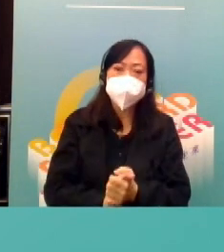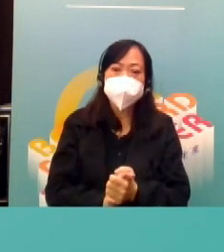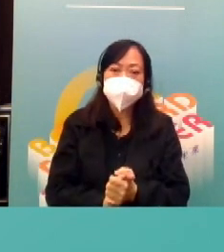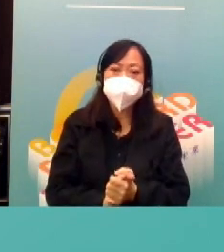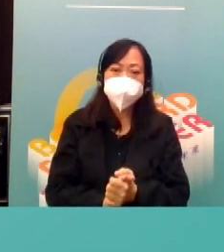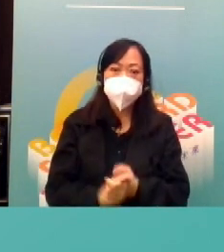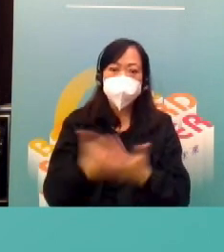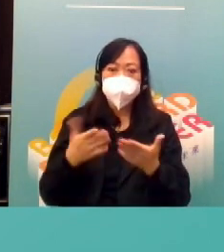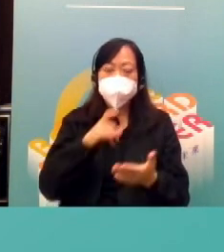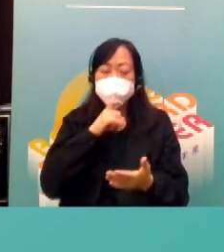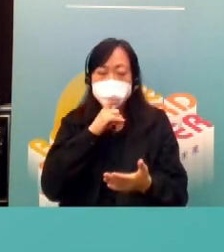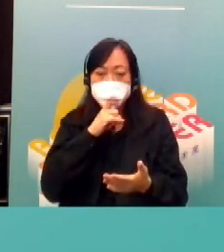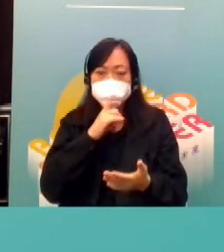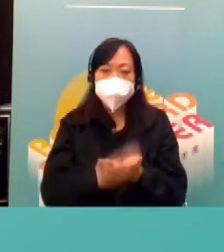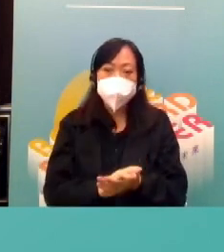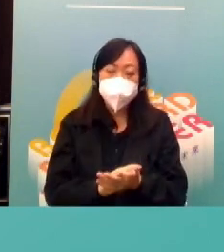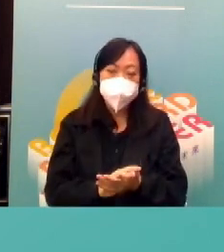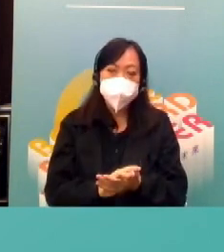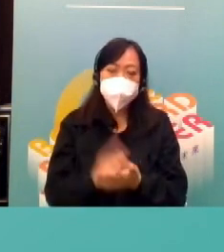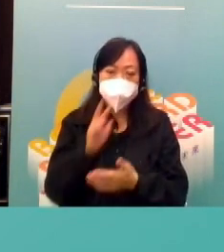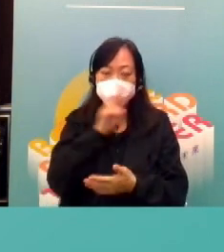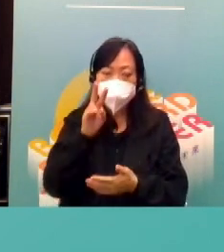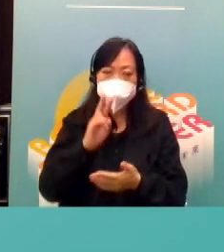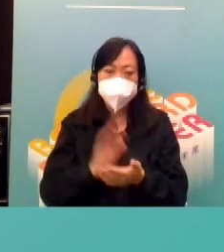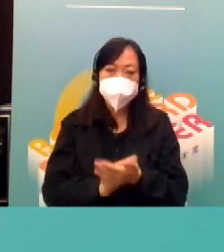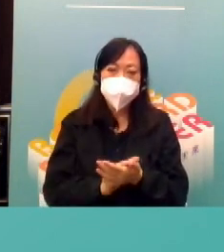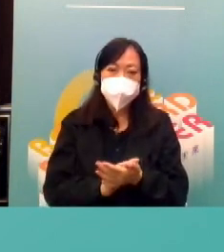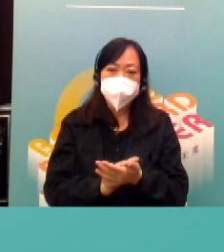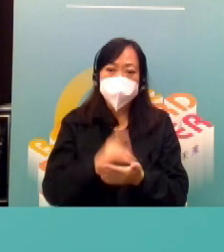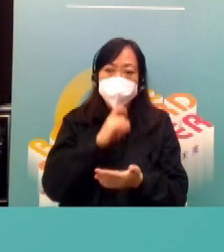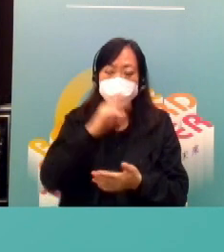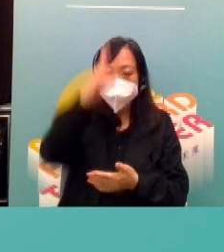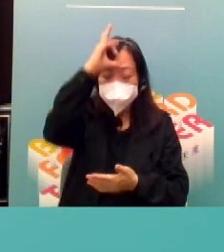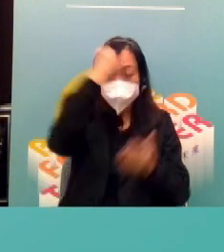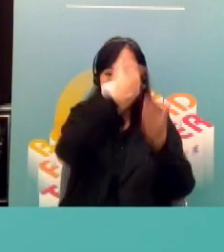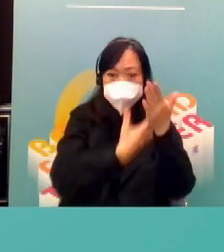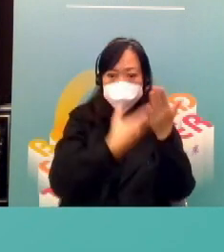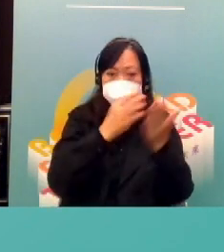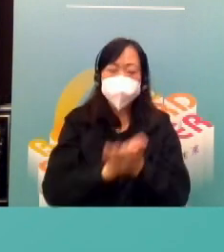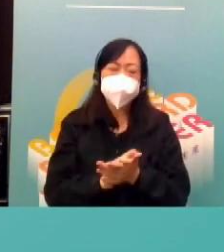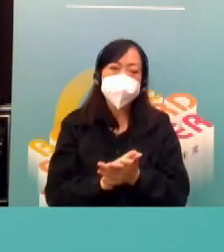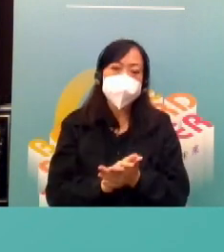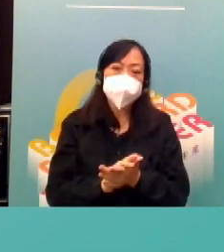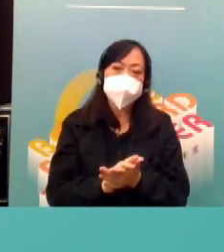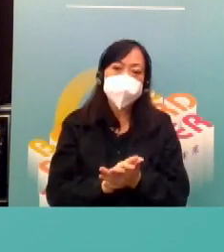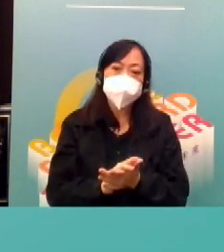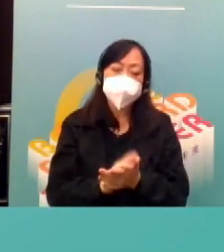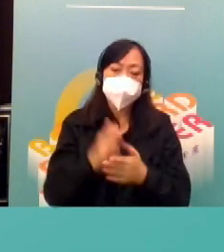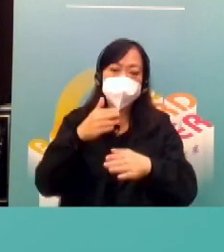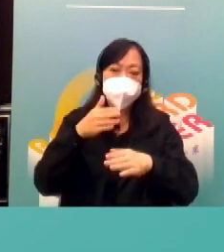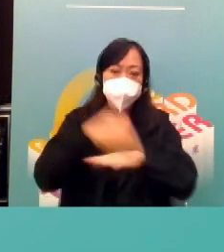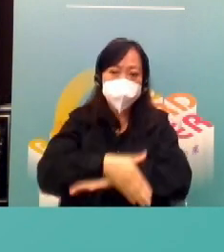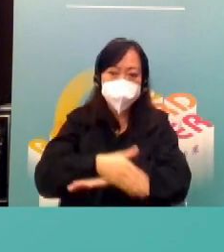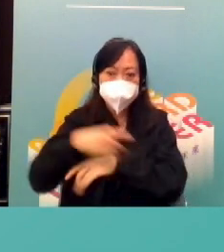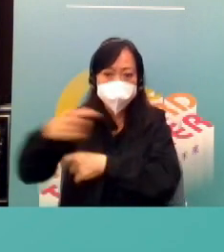think what we've seen in this region, in terms of government policy on social enterprise, inclusive business and impact investing, the